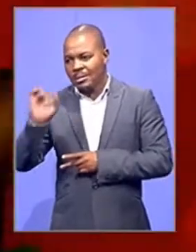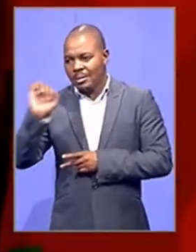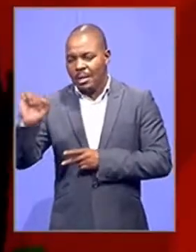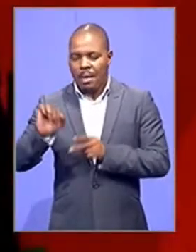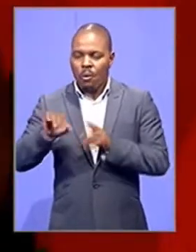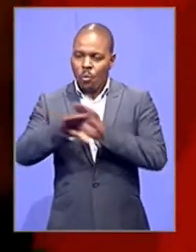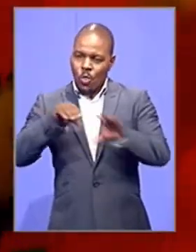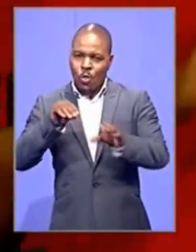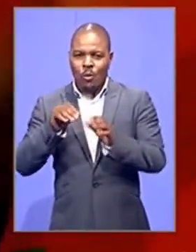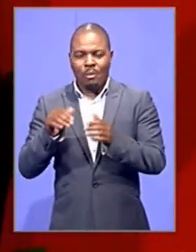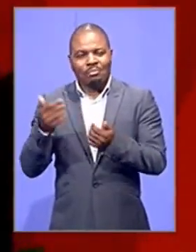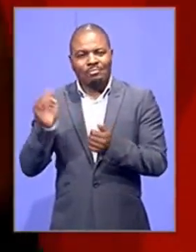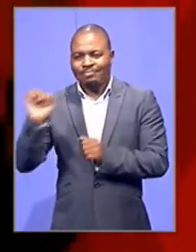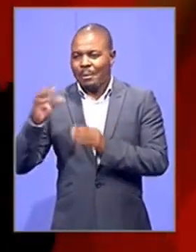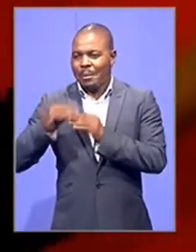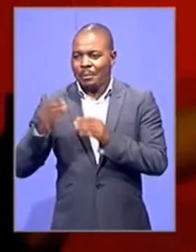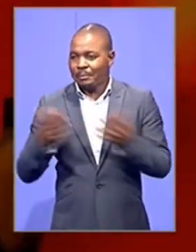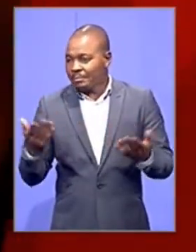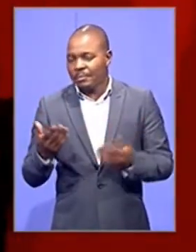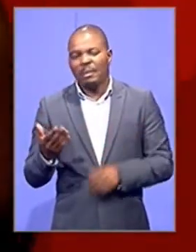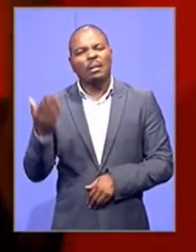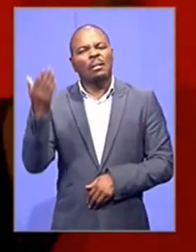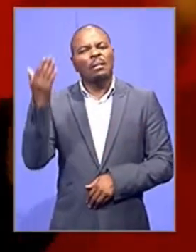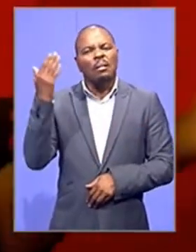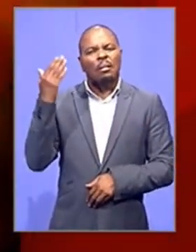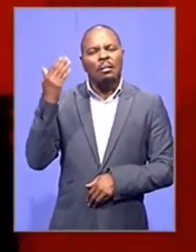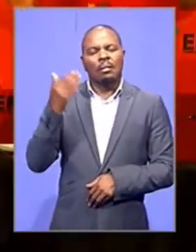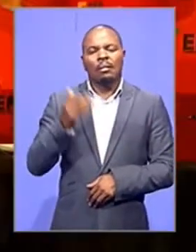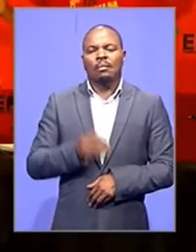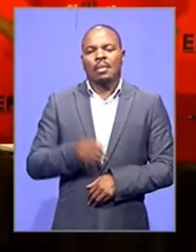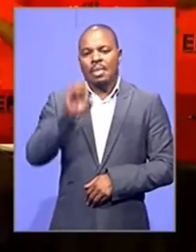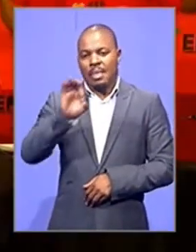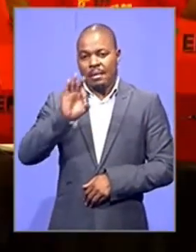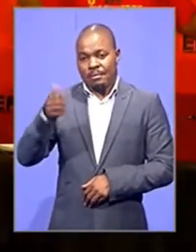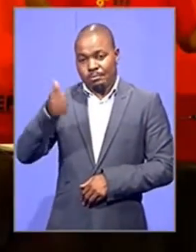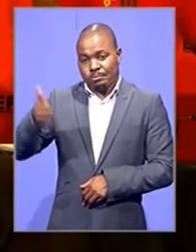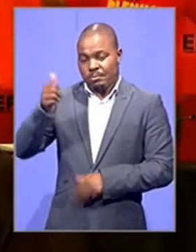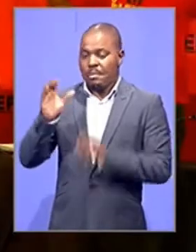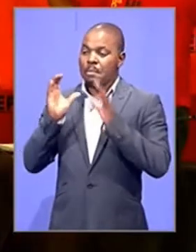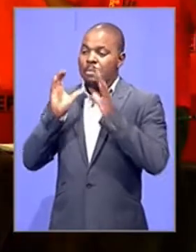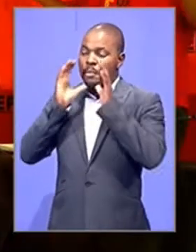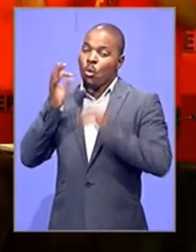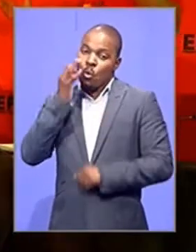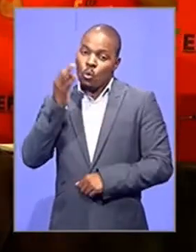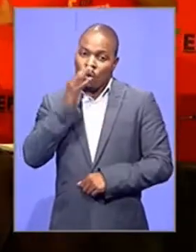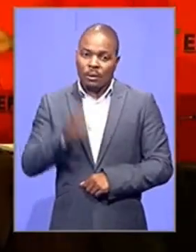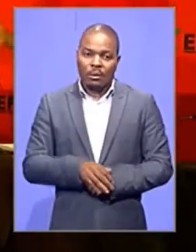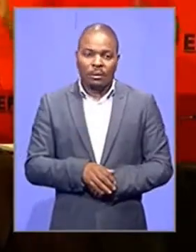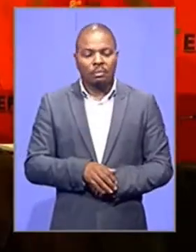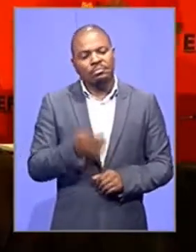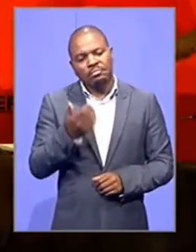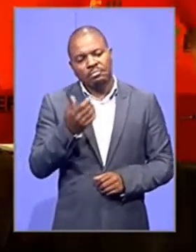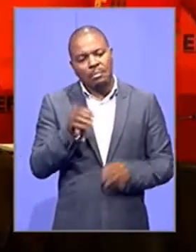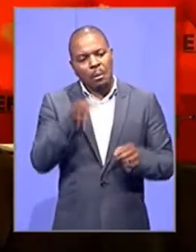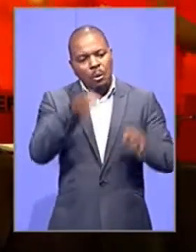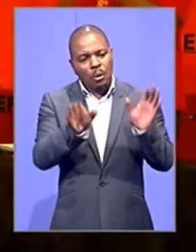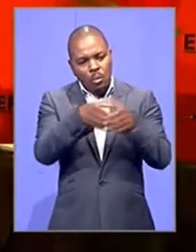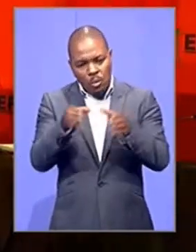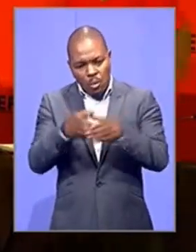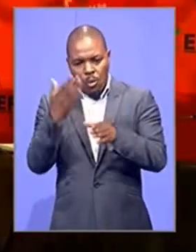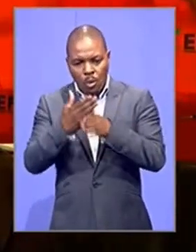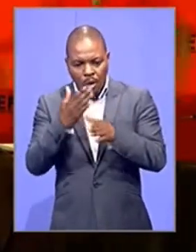so. Nakwaneng e sa tswa feta moetapele wa EFF Julius Malema o boletse hore mekga e kopanetseng puso e lokela